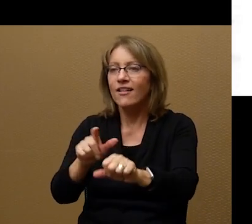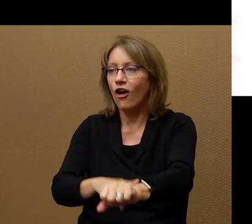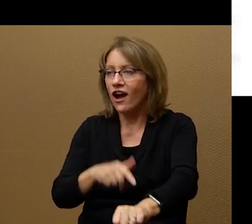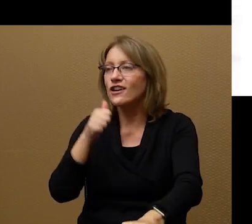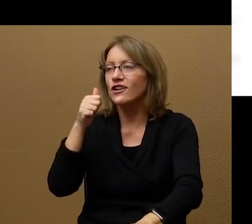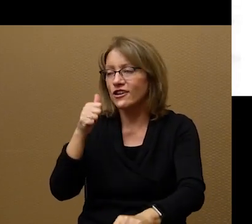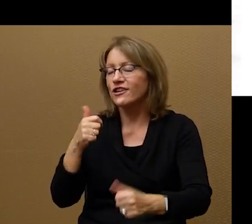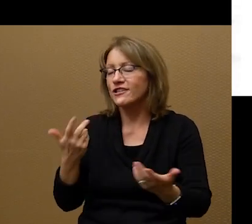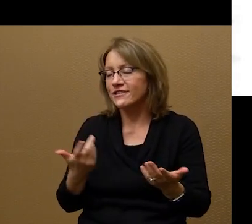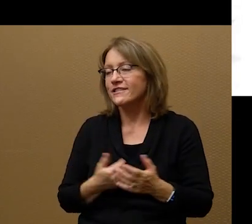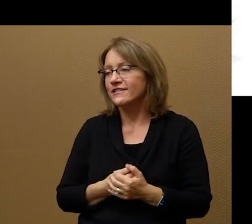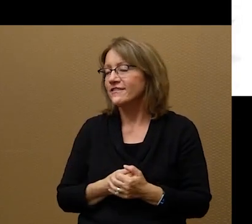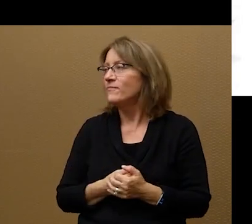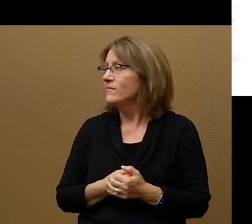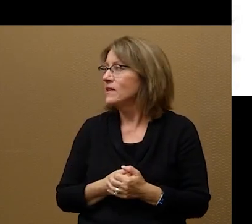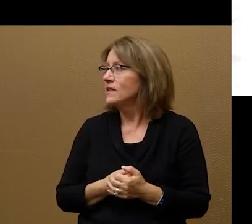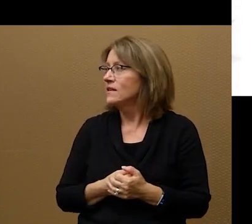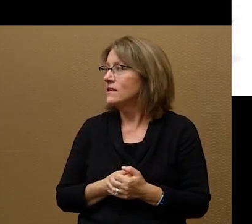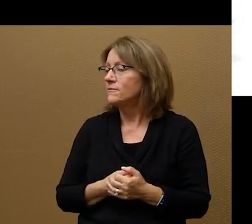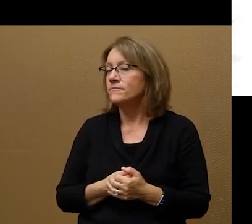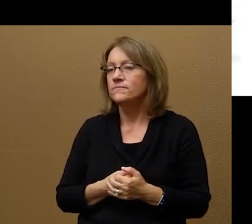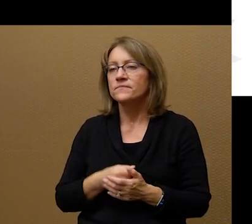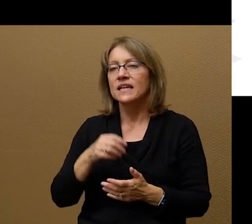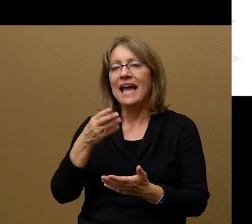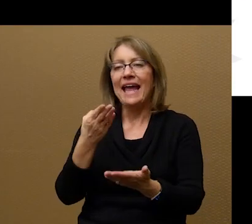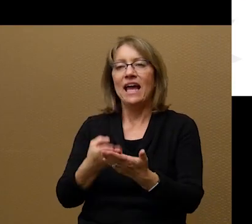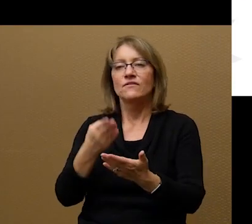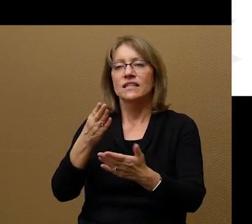So what are our evidence-based practices?